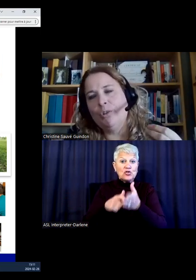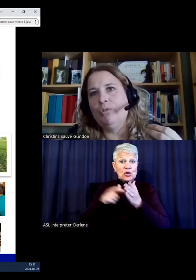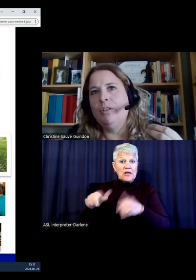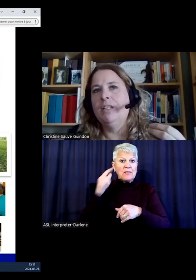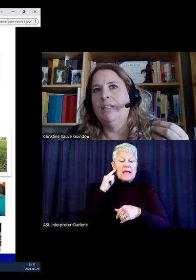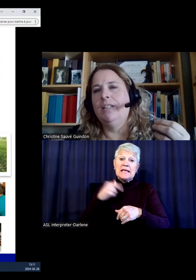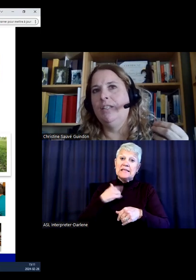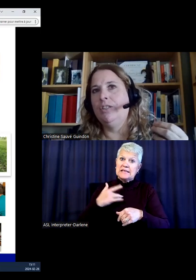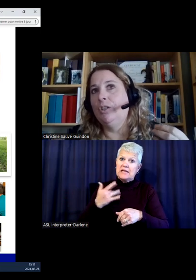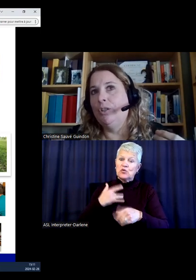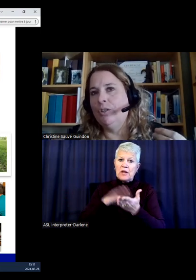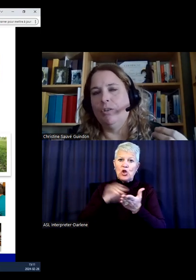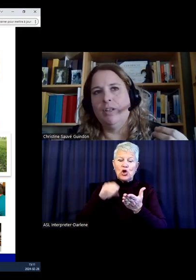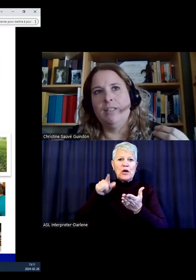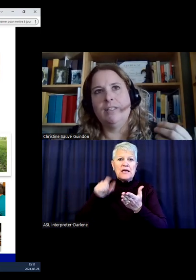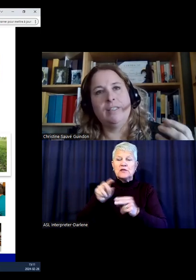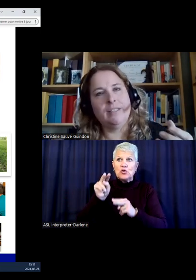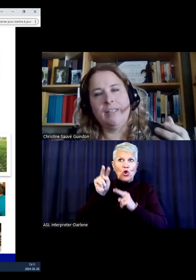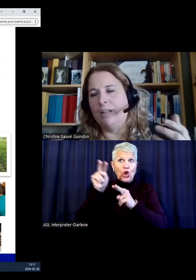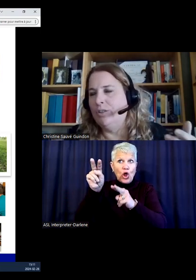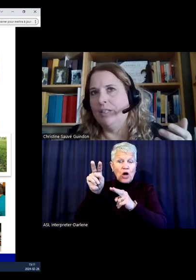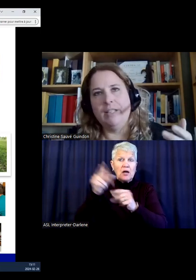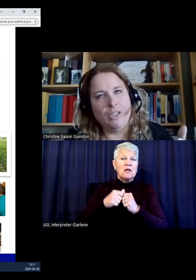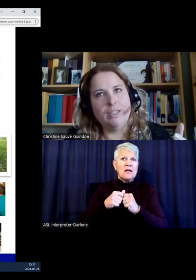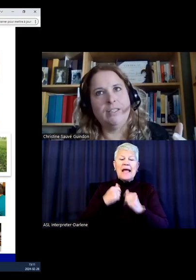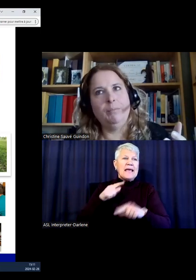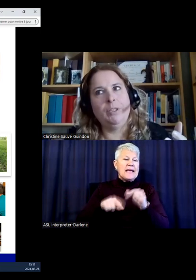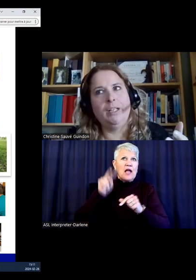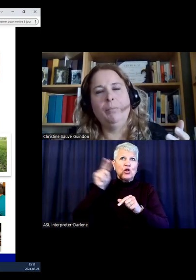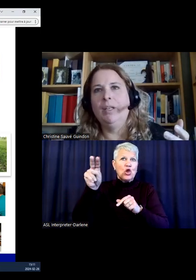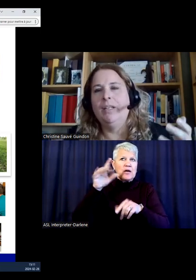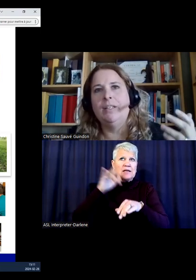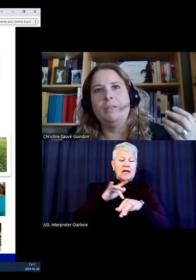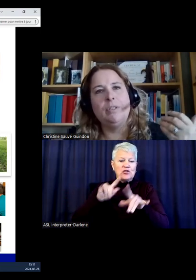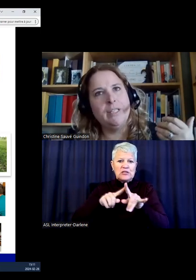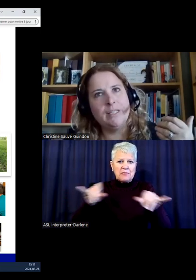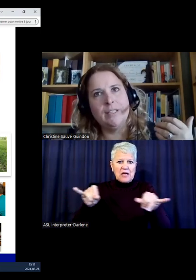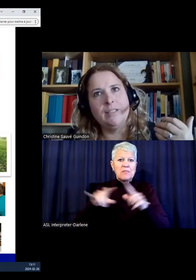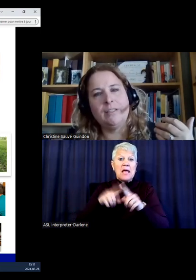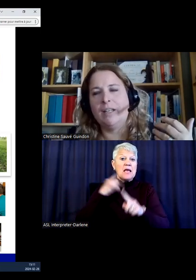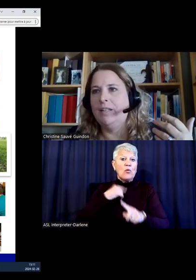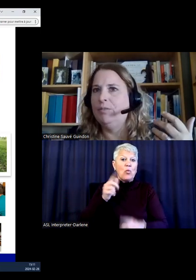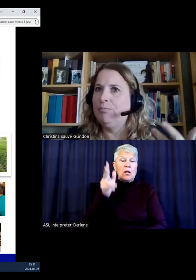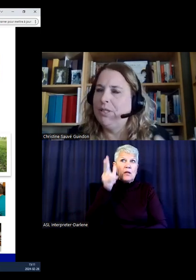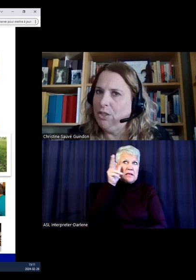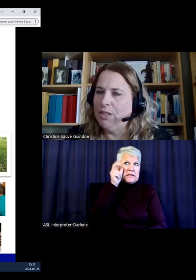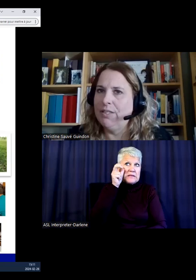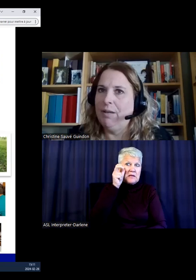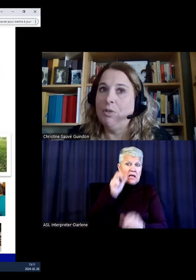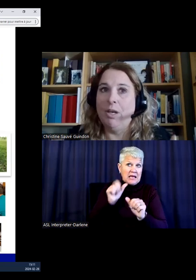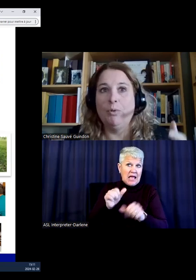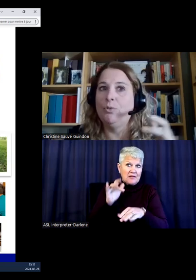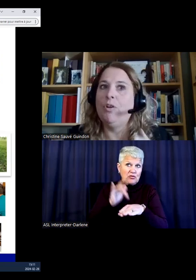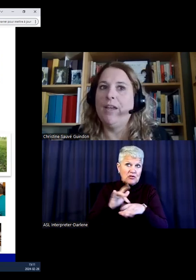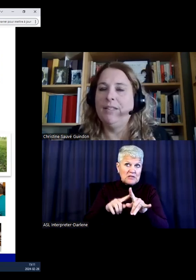unisensory learner. He needs to look, or he can't look and touch at the same time. He will listen. Can he be touching at the